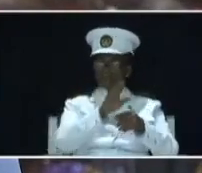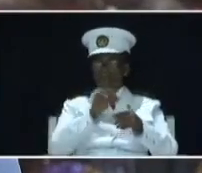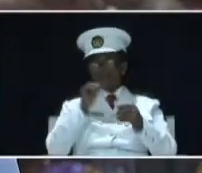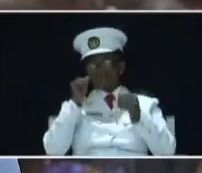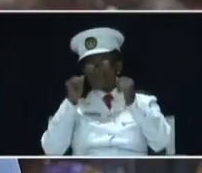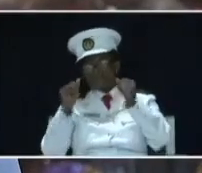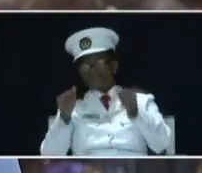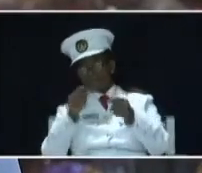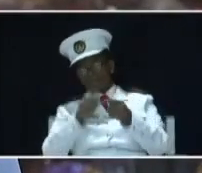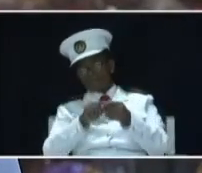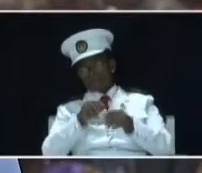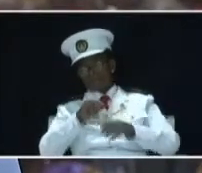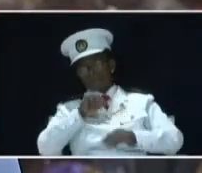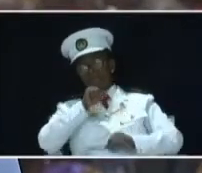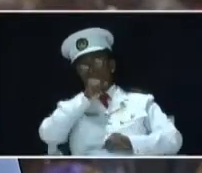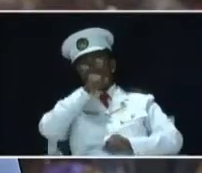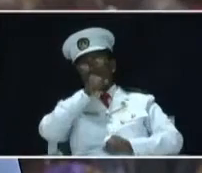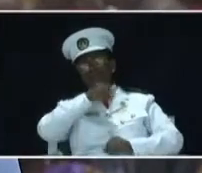to satisfy yourself.